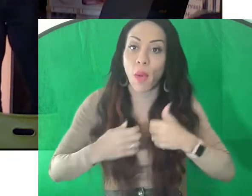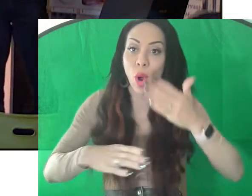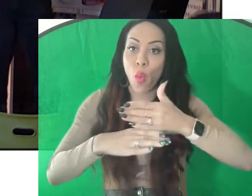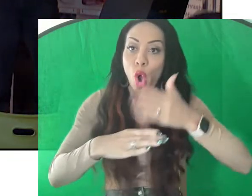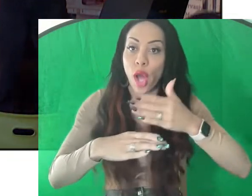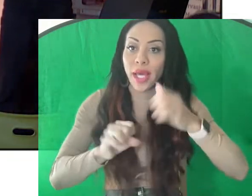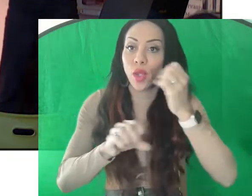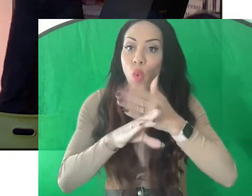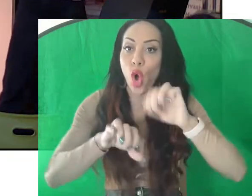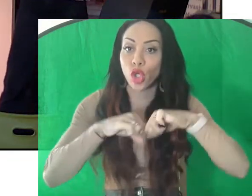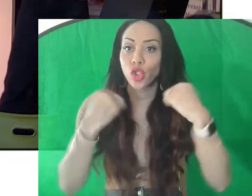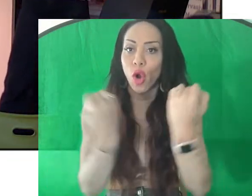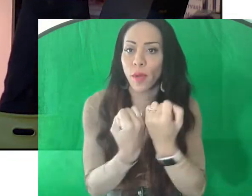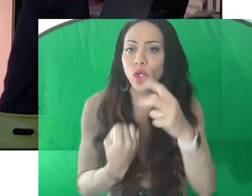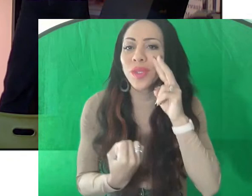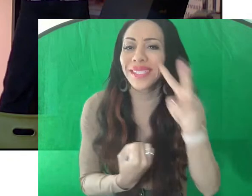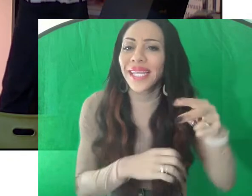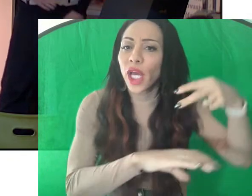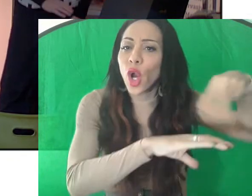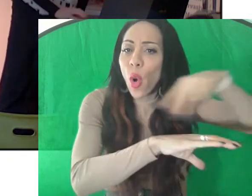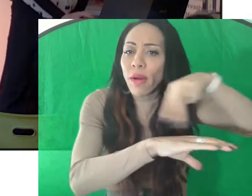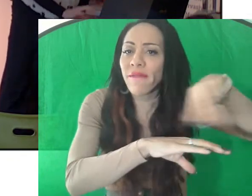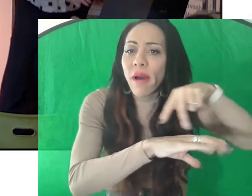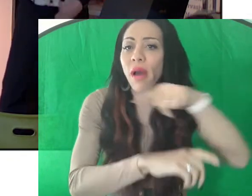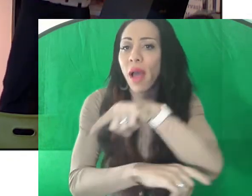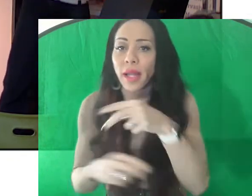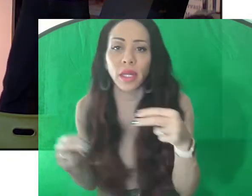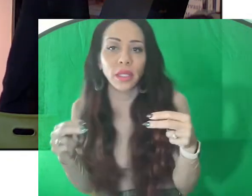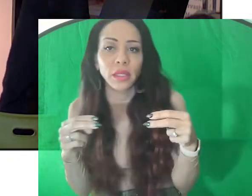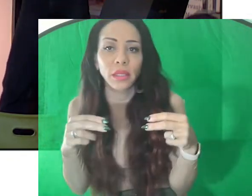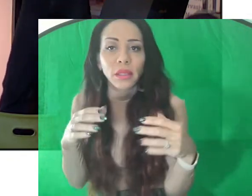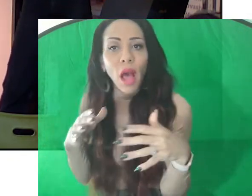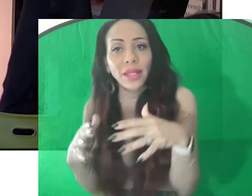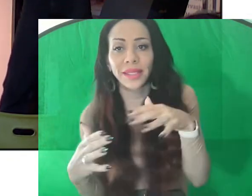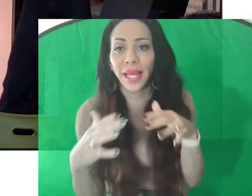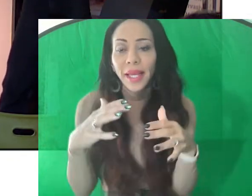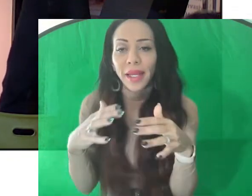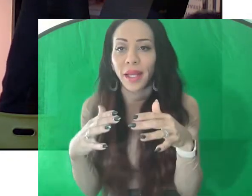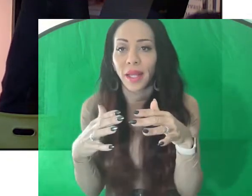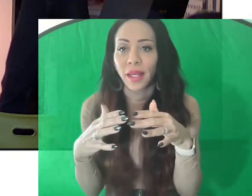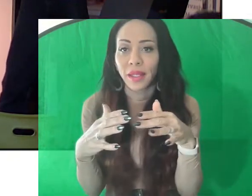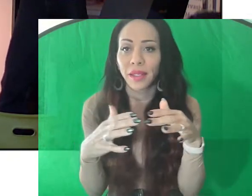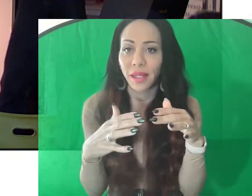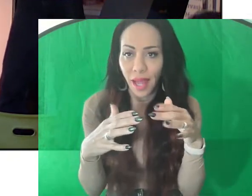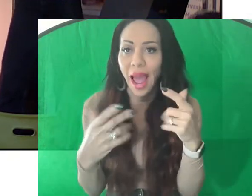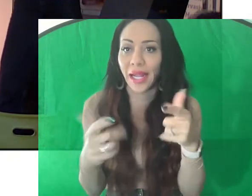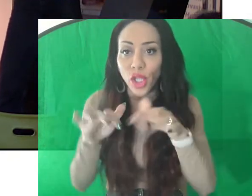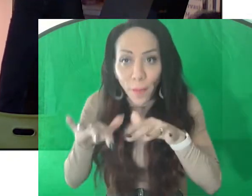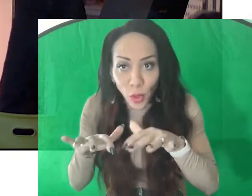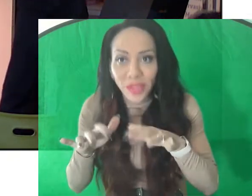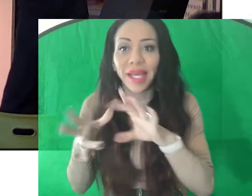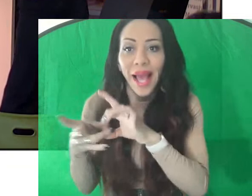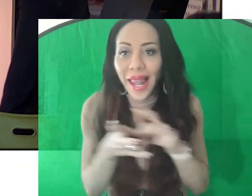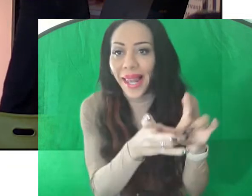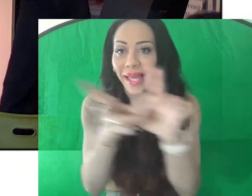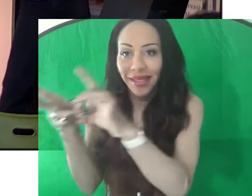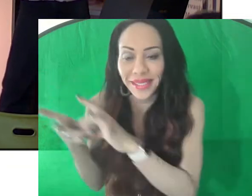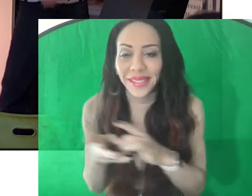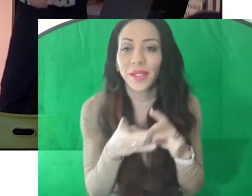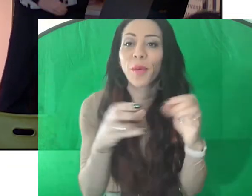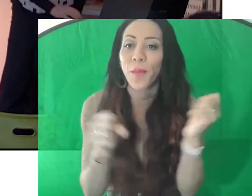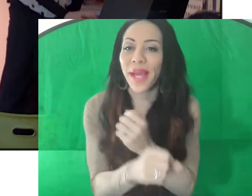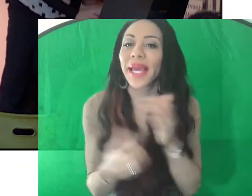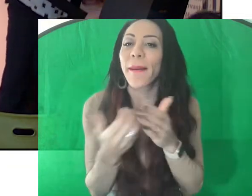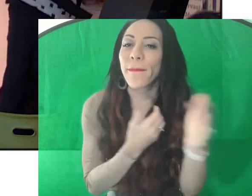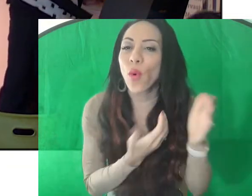choreography and programming are linked. And we use this to help to kind of bring to life computing and also to make it more accessible